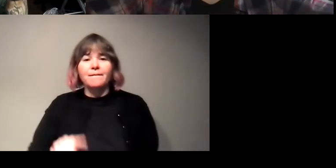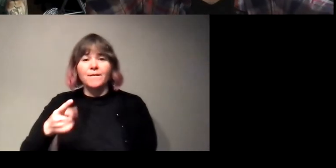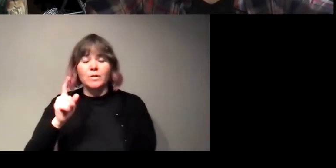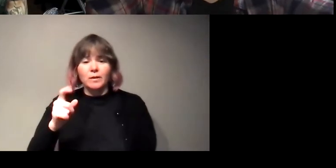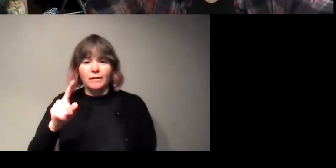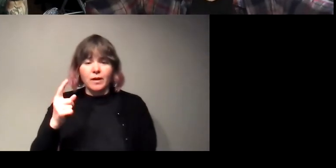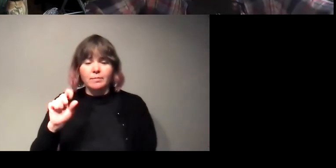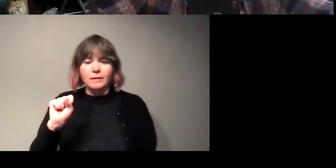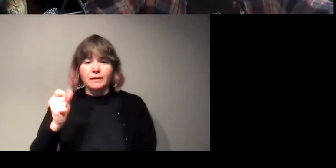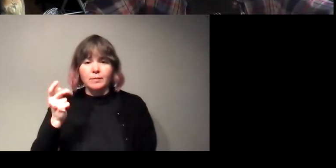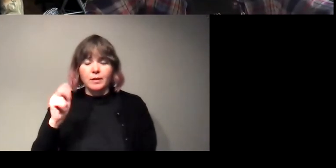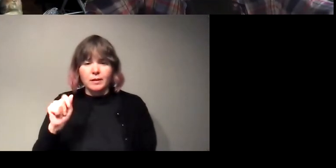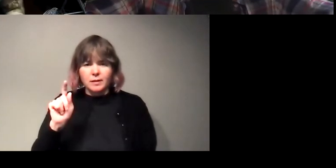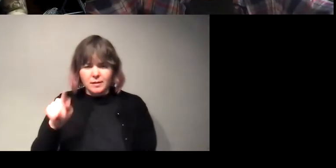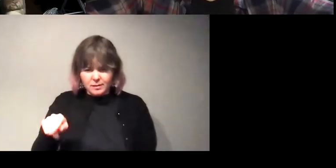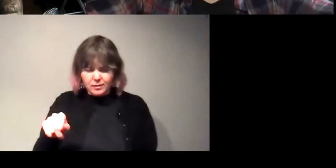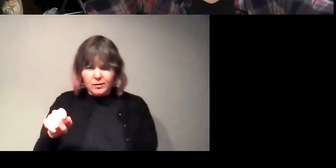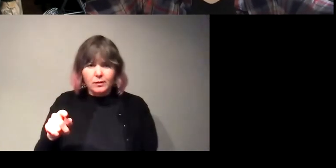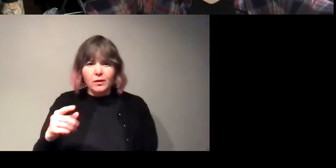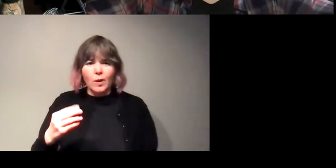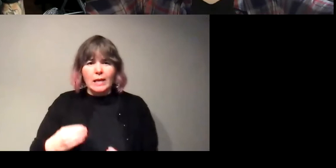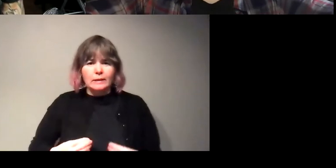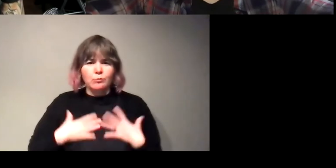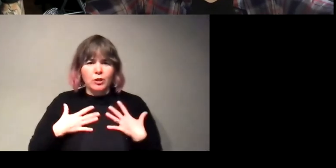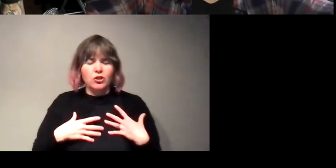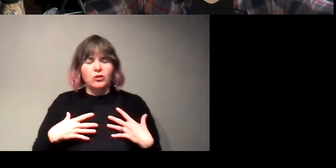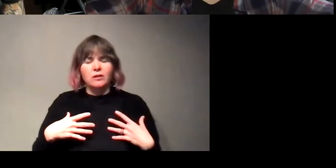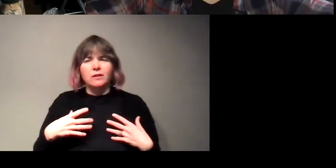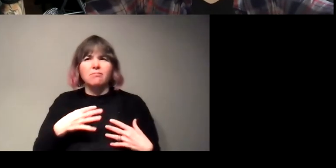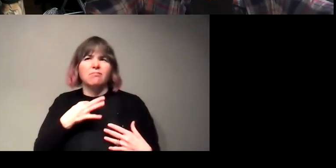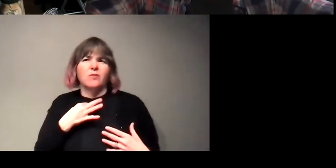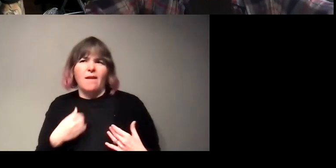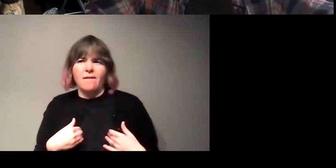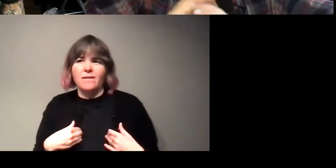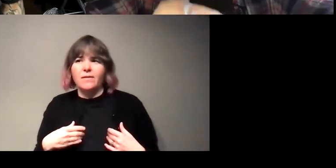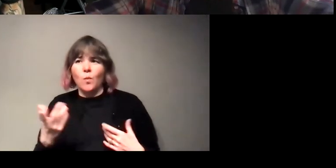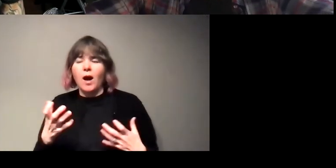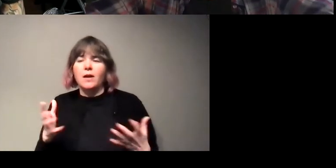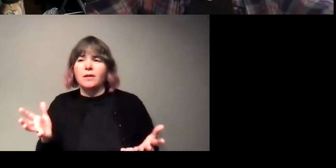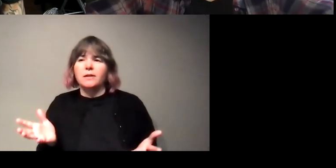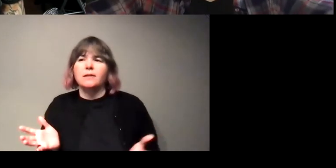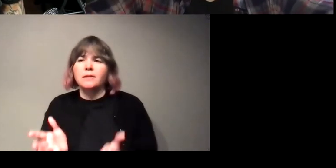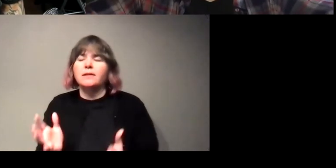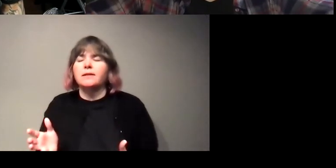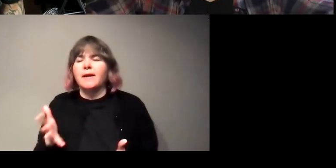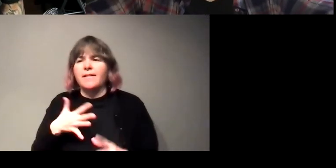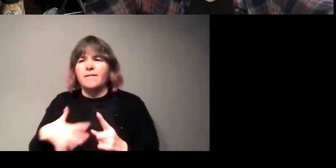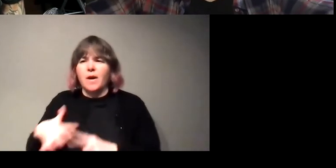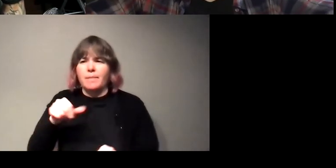from Sabrina. Do you have any inspiration for someone wanting to pursue environmental science in college?